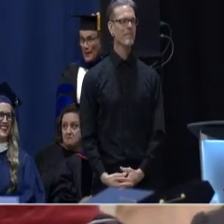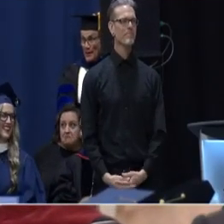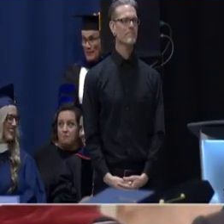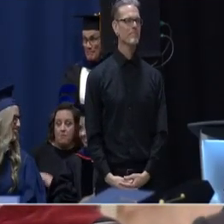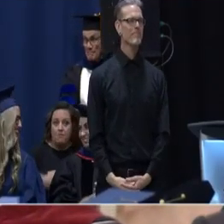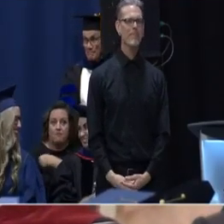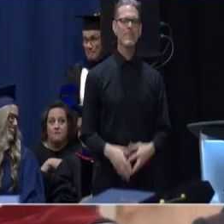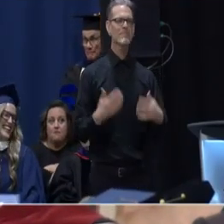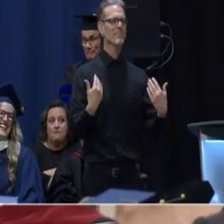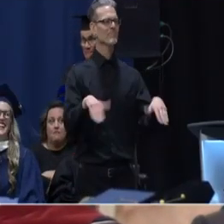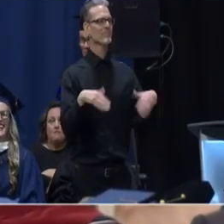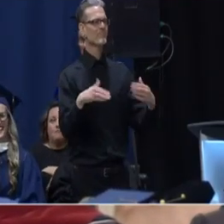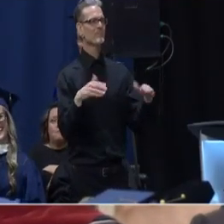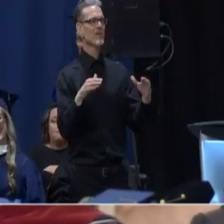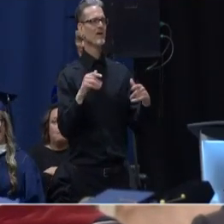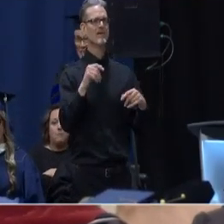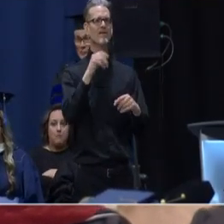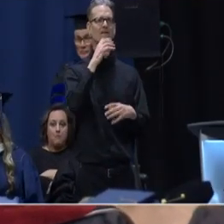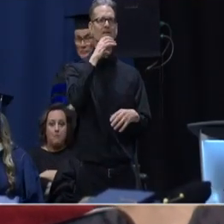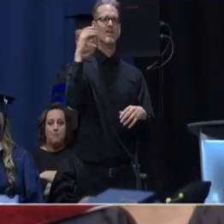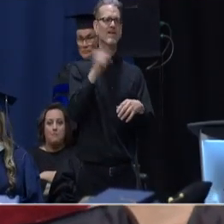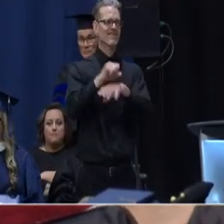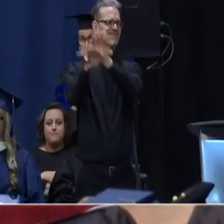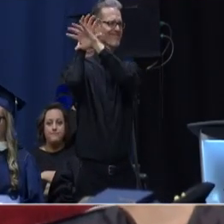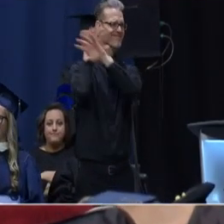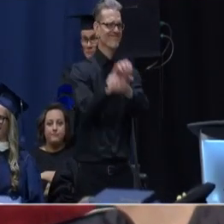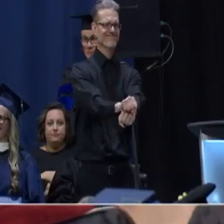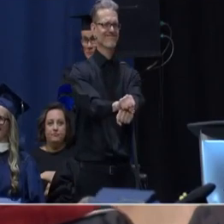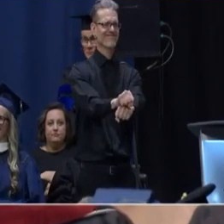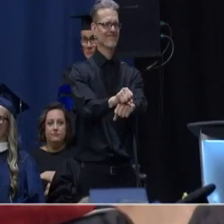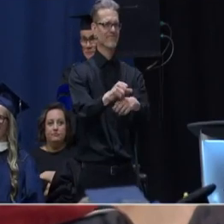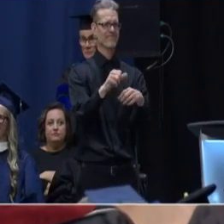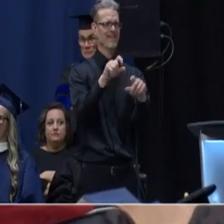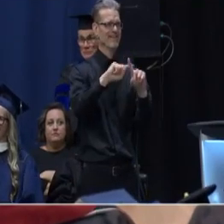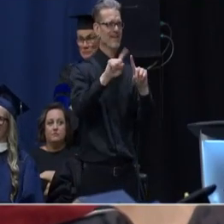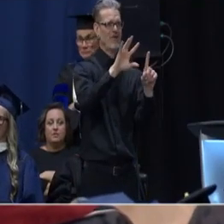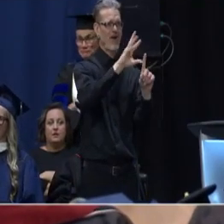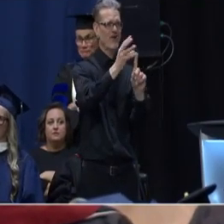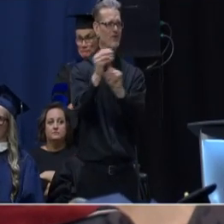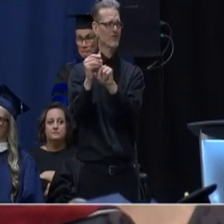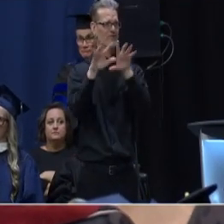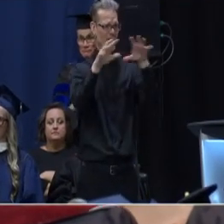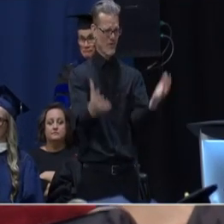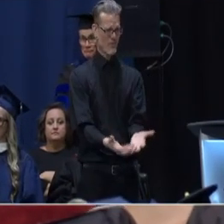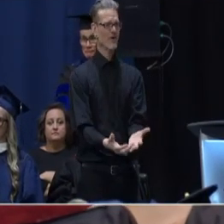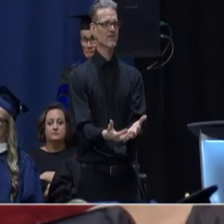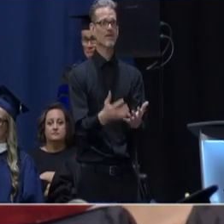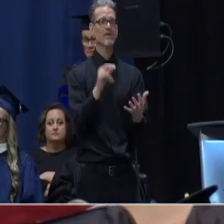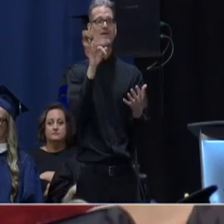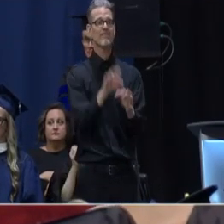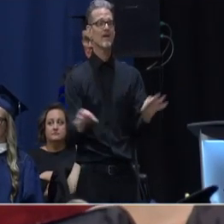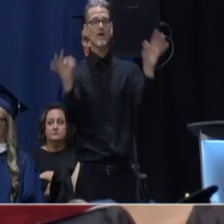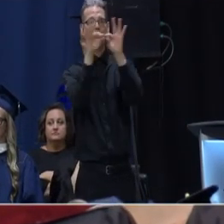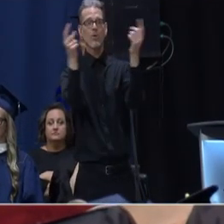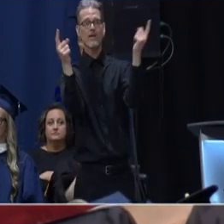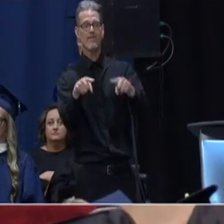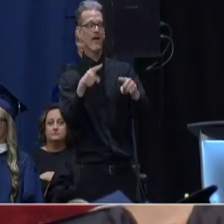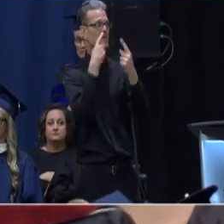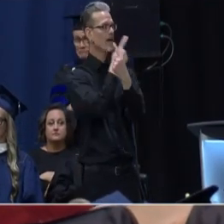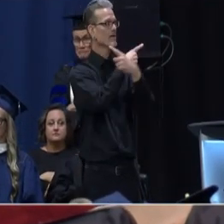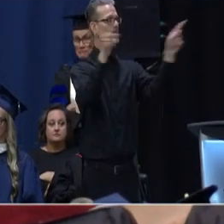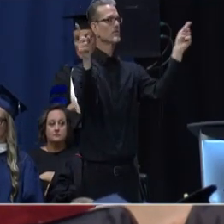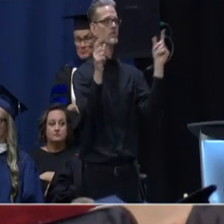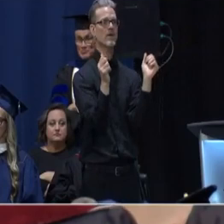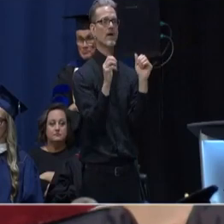It is an age-old custom in cultures around the world to announce important events with the ringing of